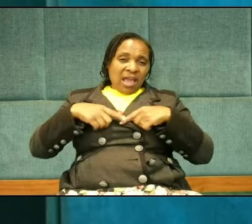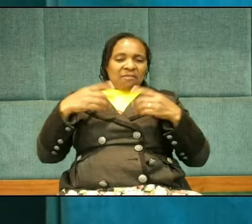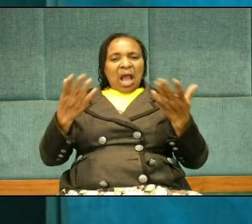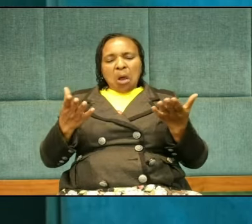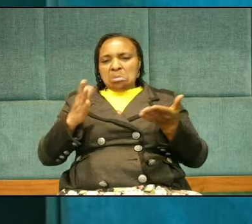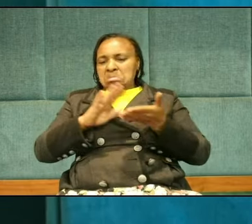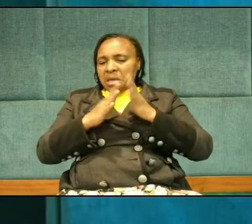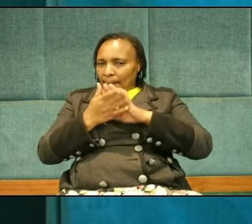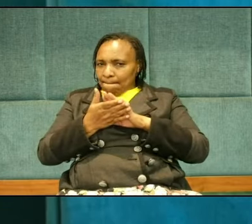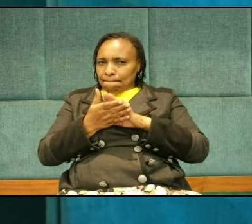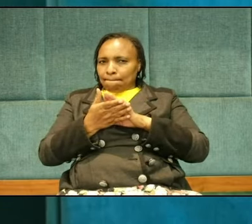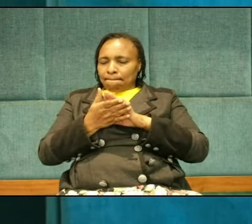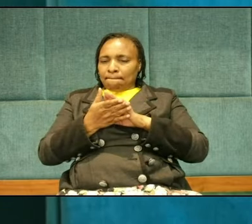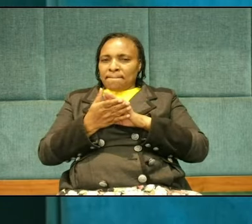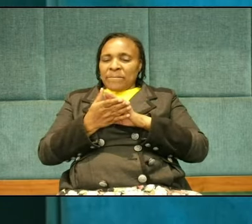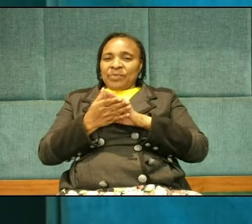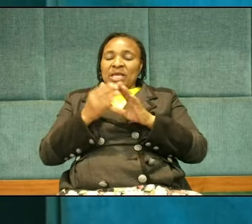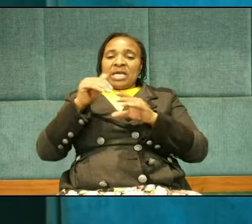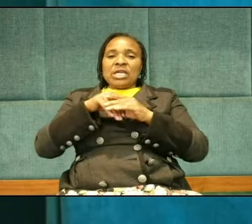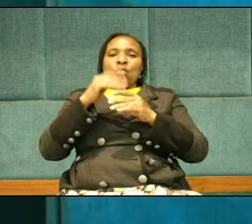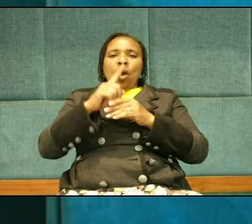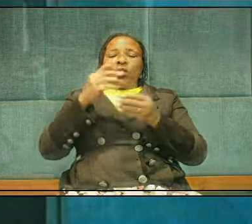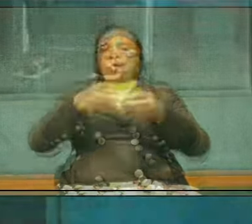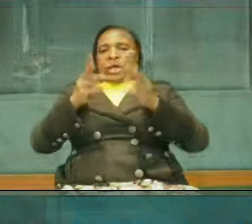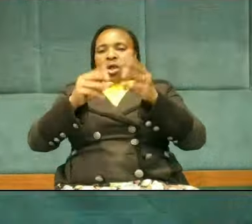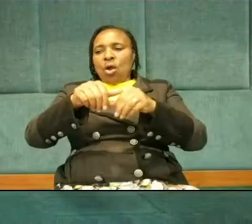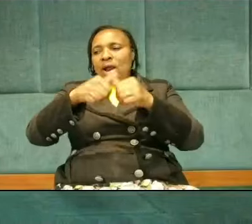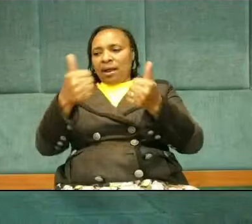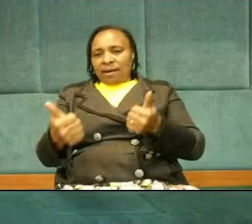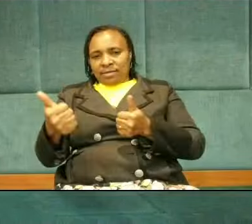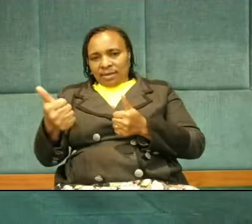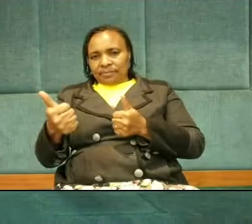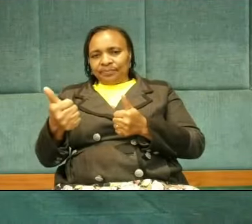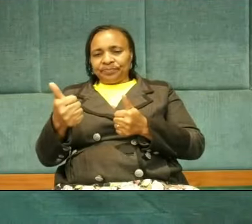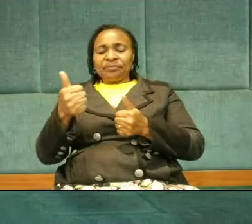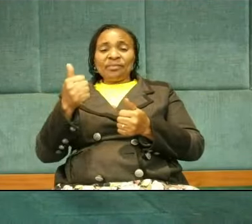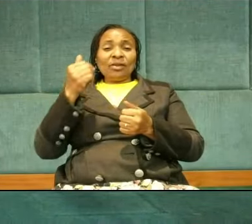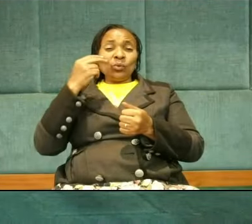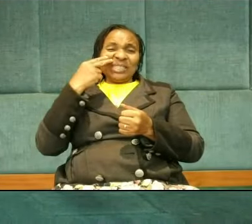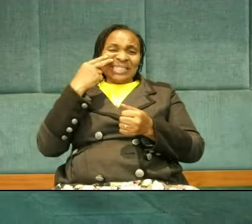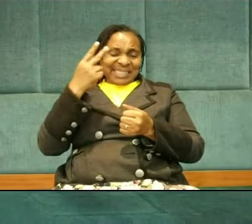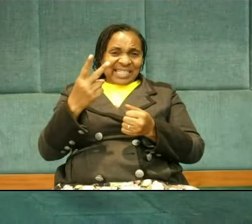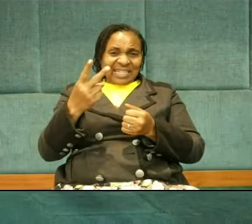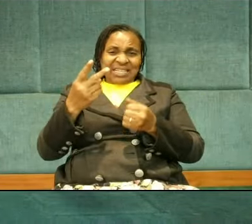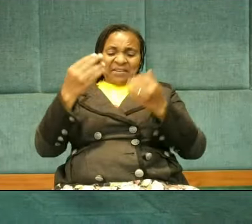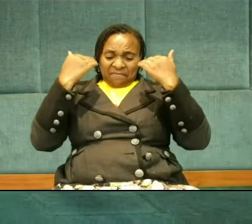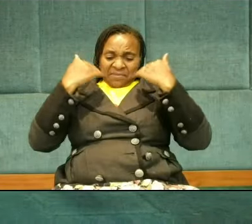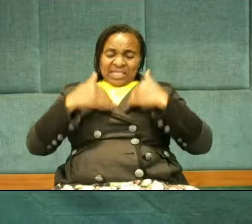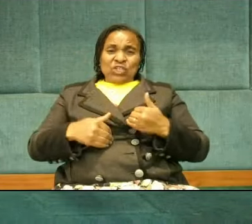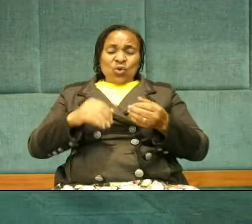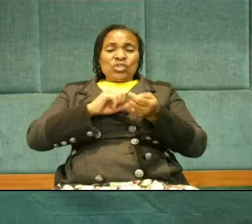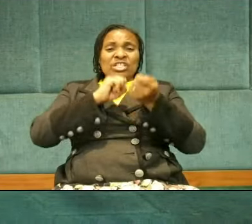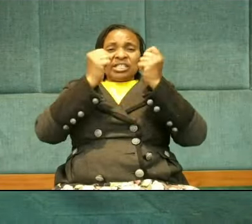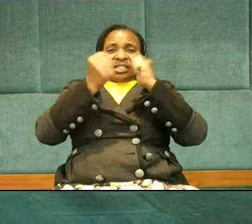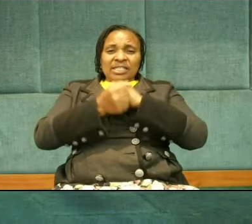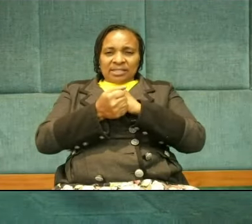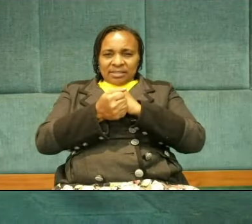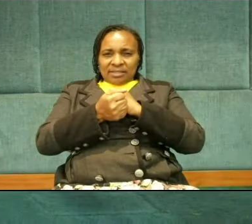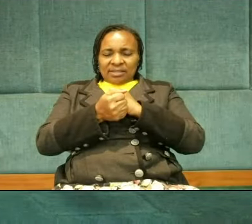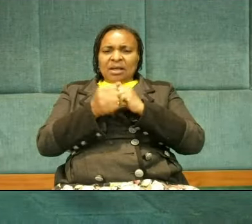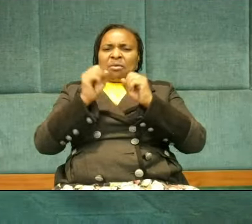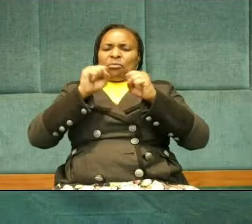like at a certain point. Yes. Absolutely. So we see the physical change and the